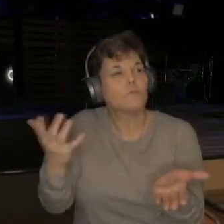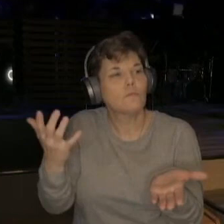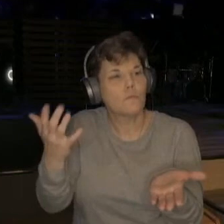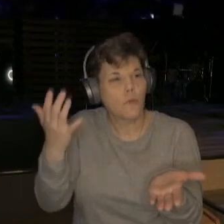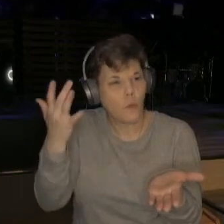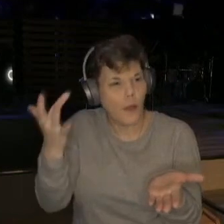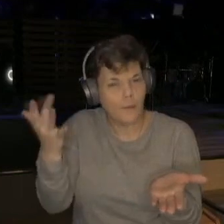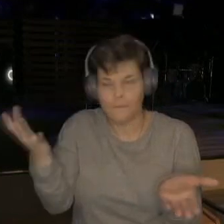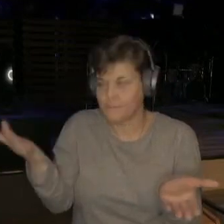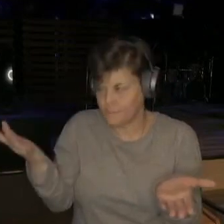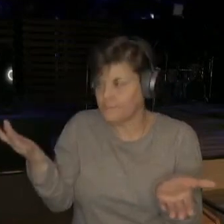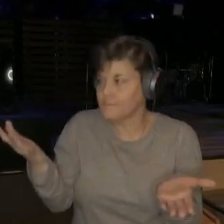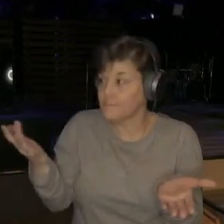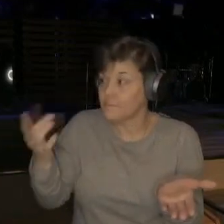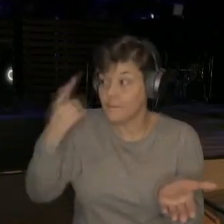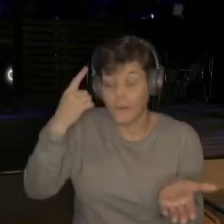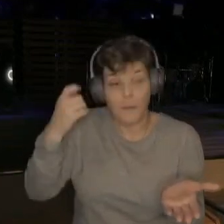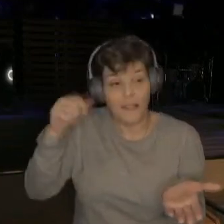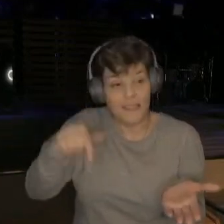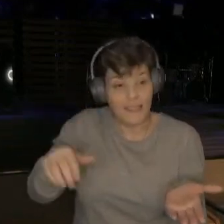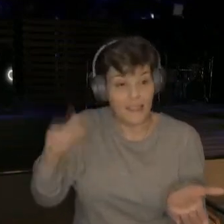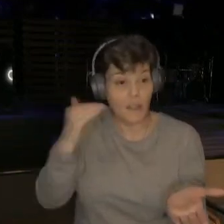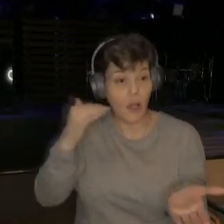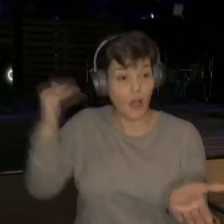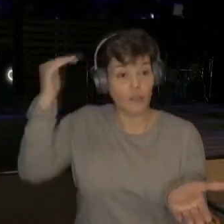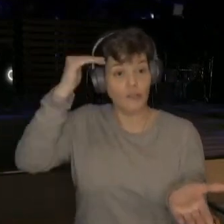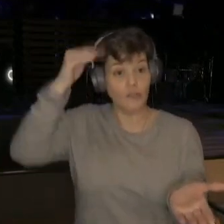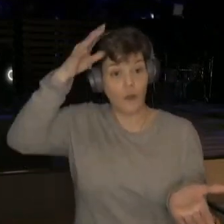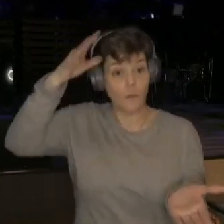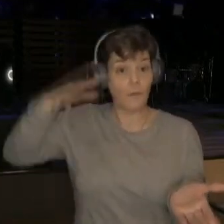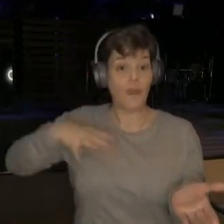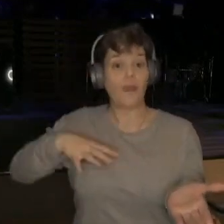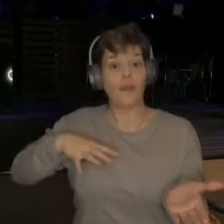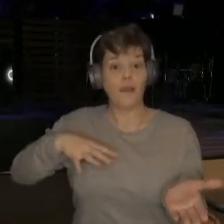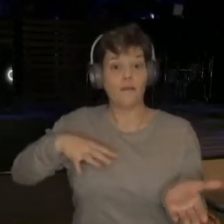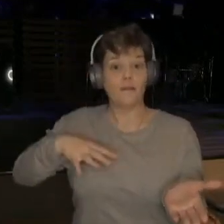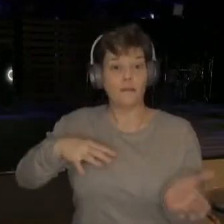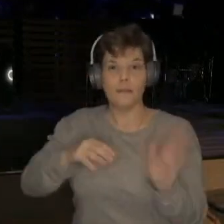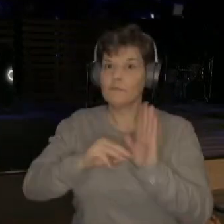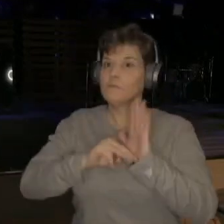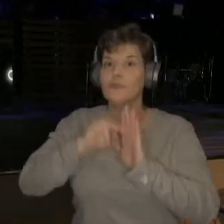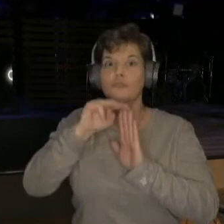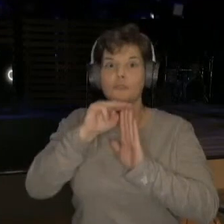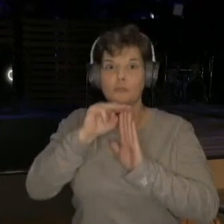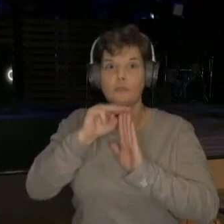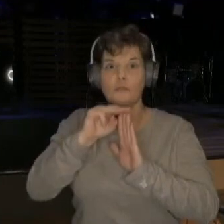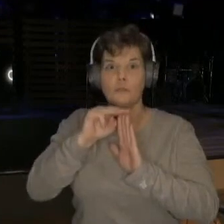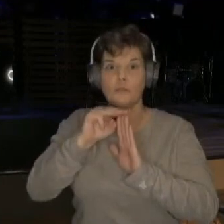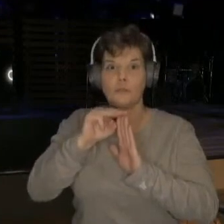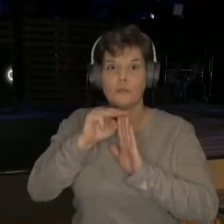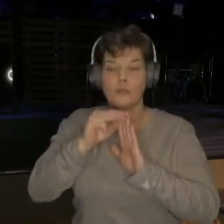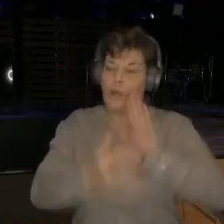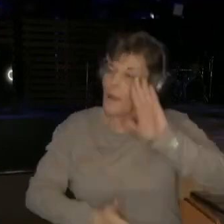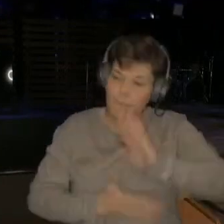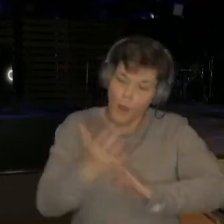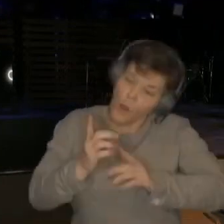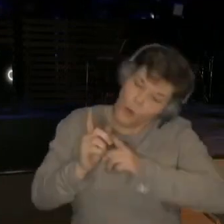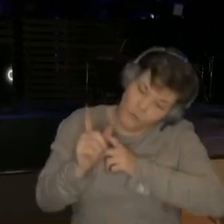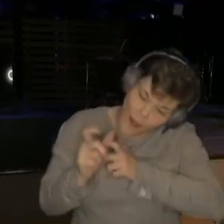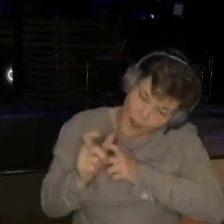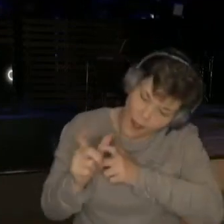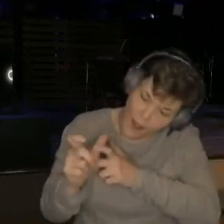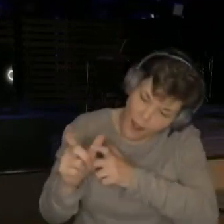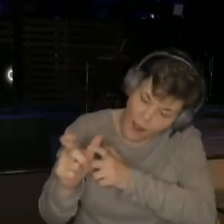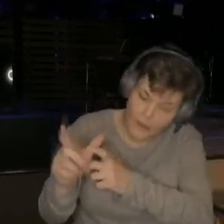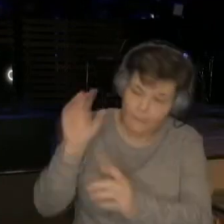which is unusual for a grown man in that culture. And then he repeatedly kissed his